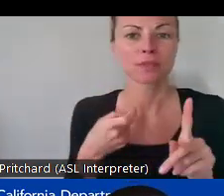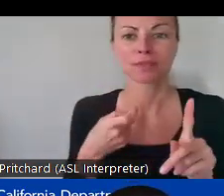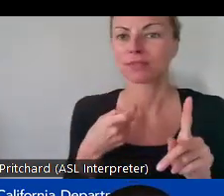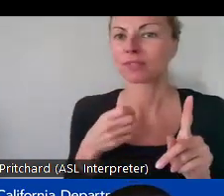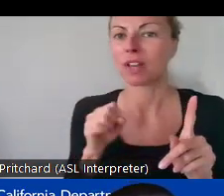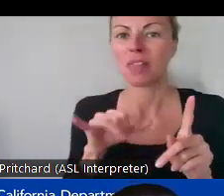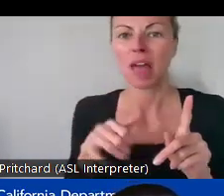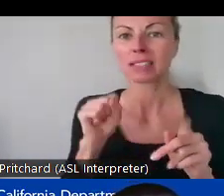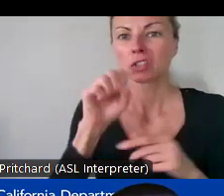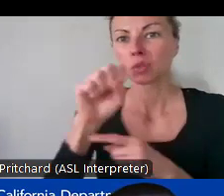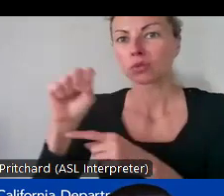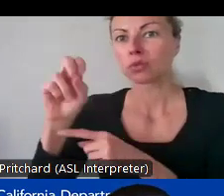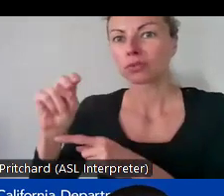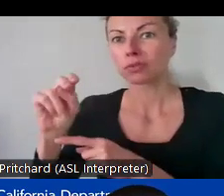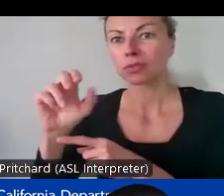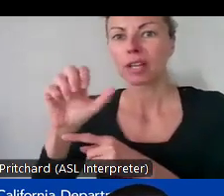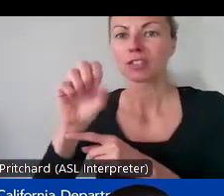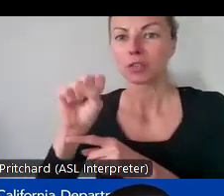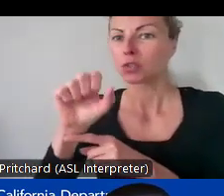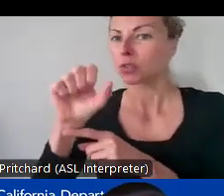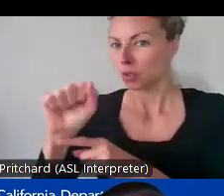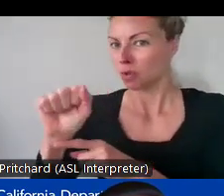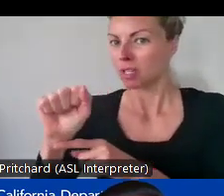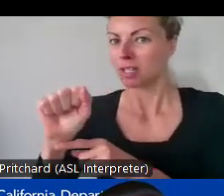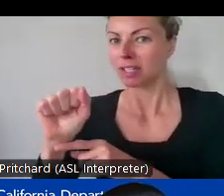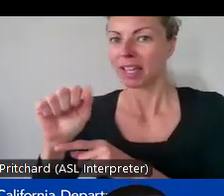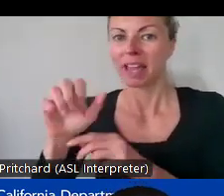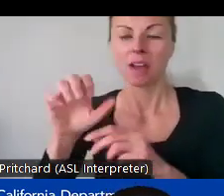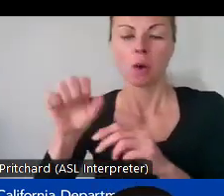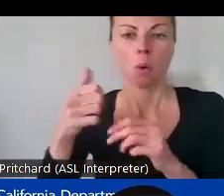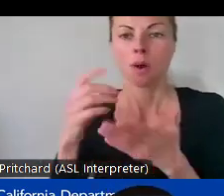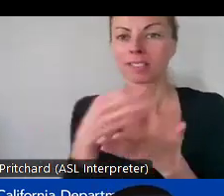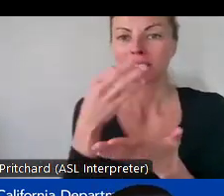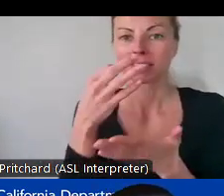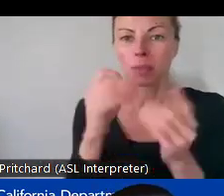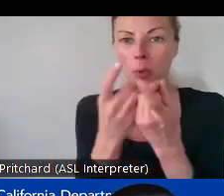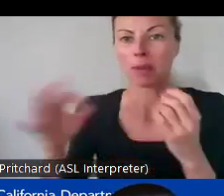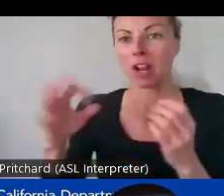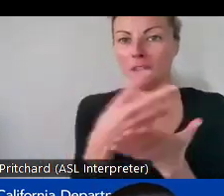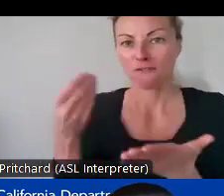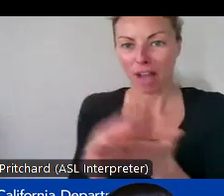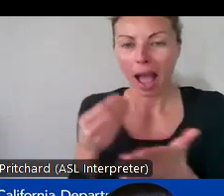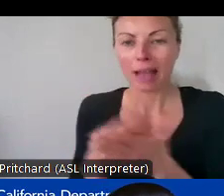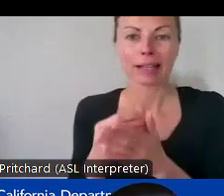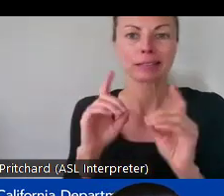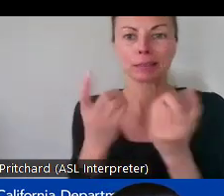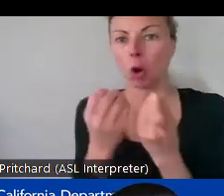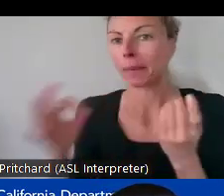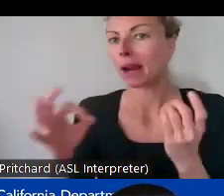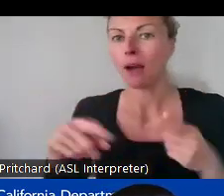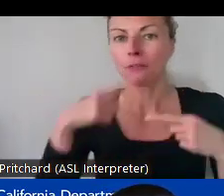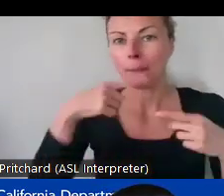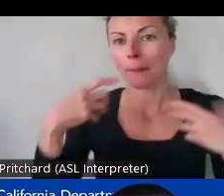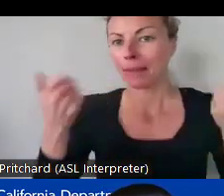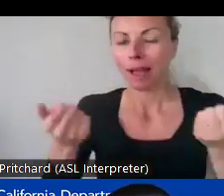Security Administration, and state data you see listed from the Department of Finance or from our colleagues with the Department of Public Health, etc. Examples of